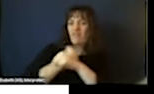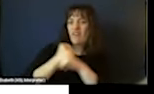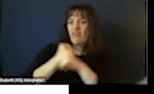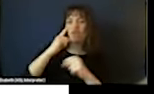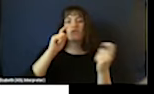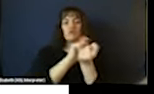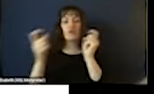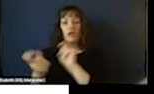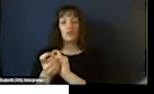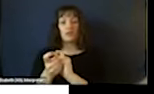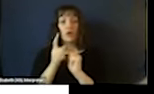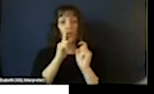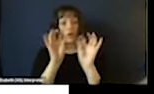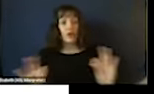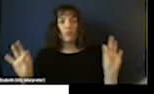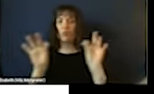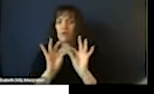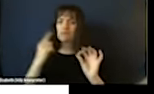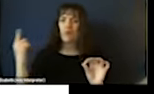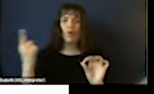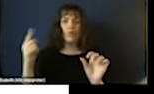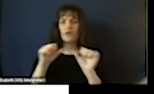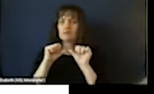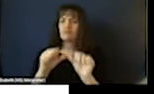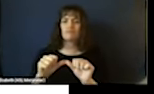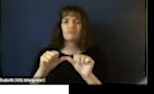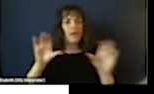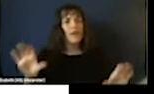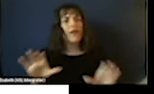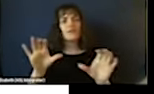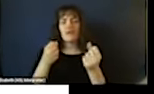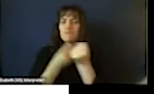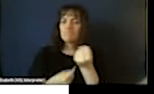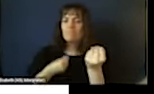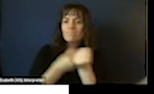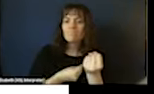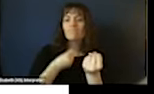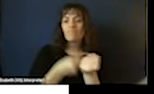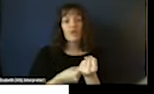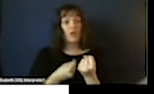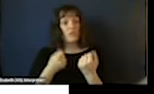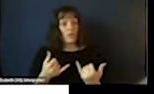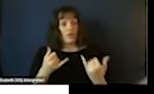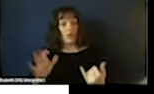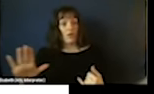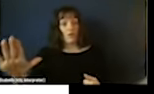I want to give you all some quick actions that you can do to increase accessibility of your physical